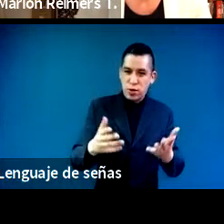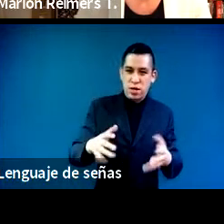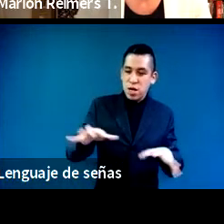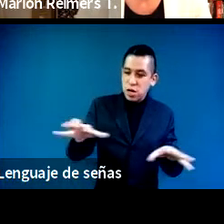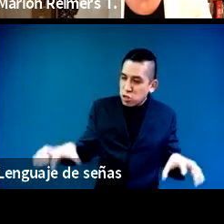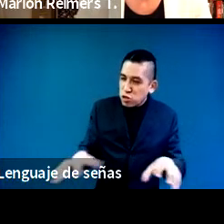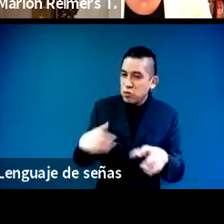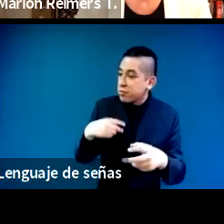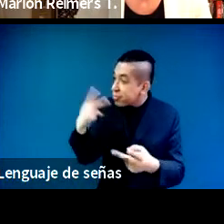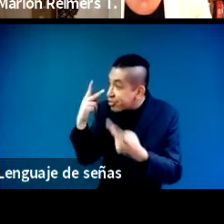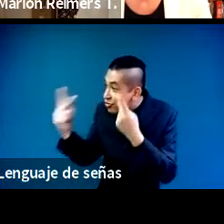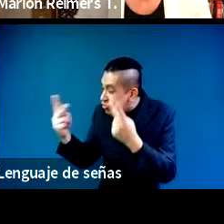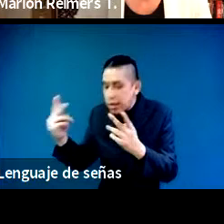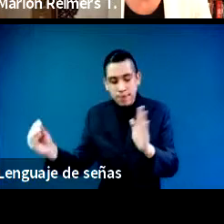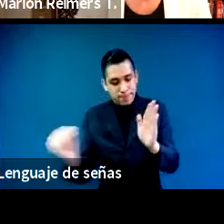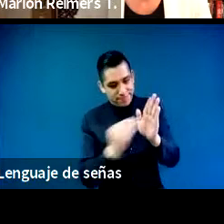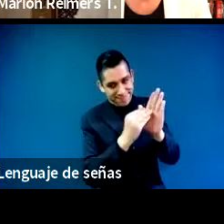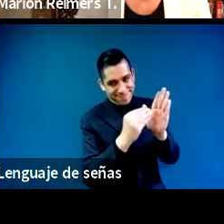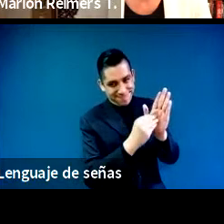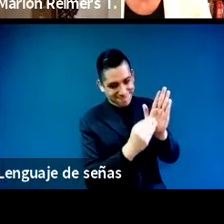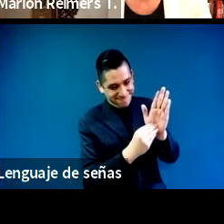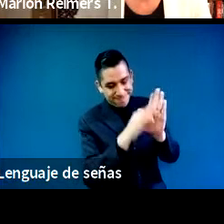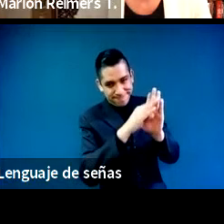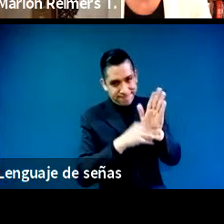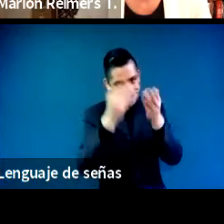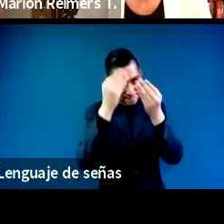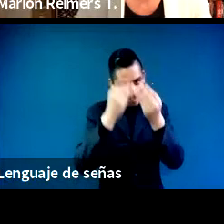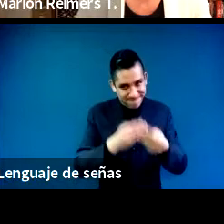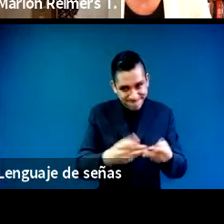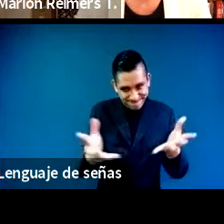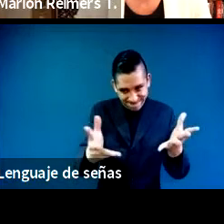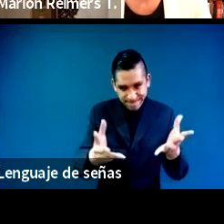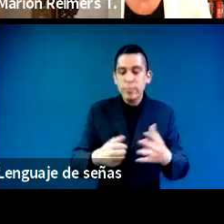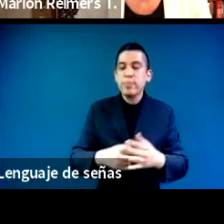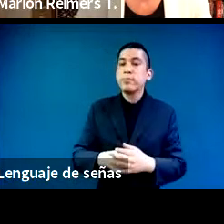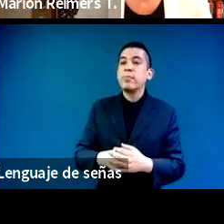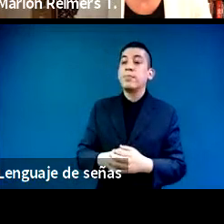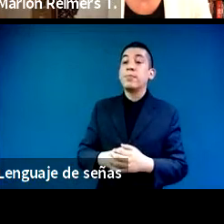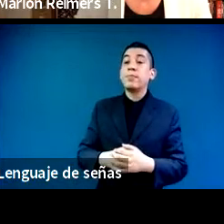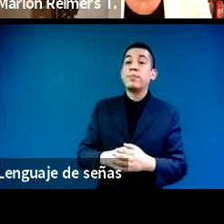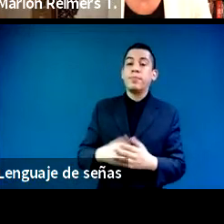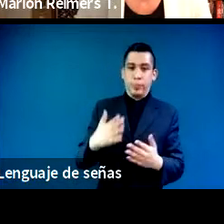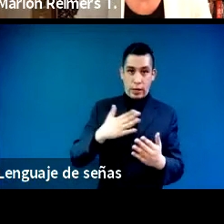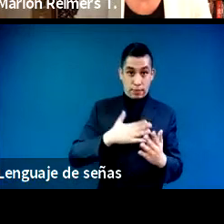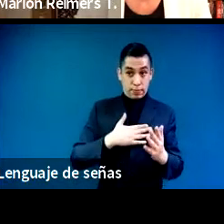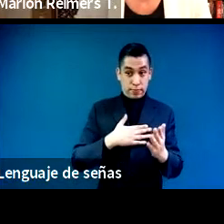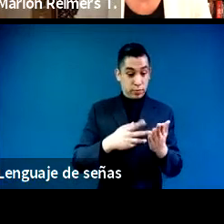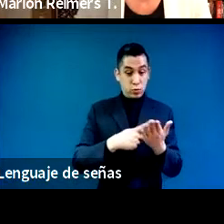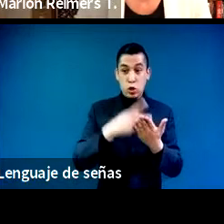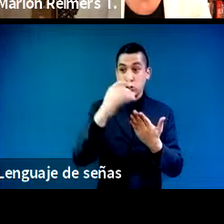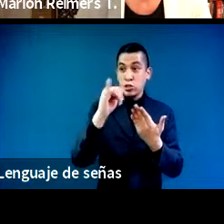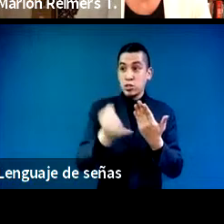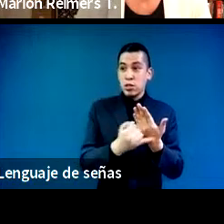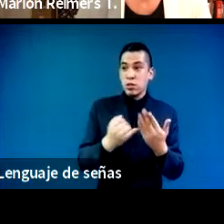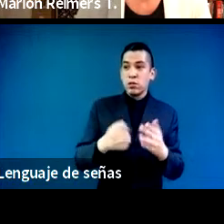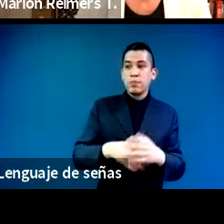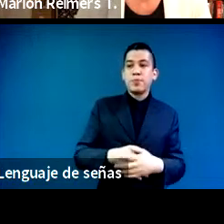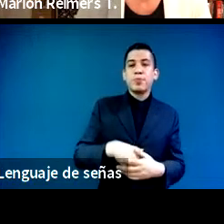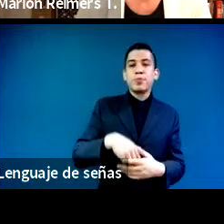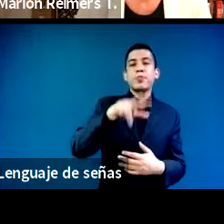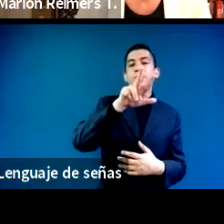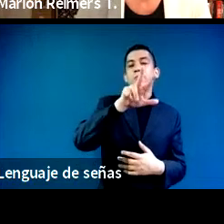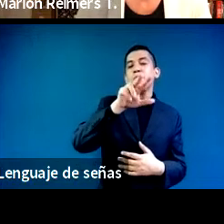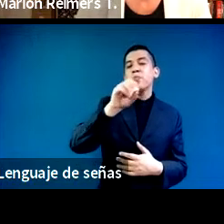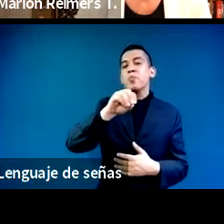hitting 70% men, 30% women? What can we change? How can we adapt that so that we can reach that 50% women in a